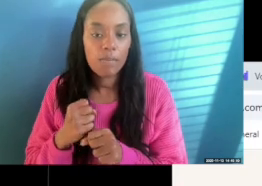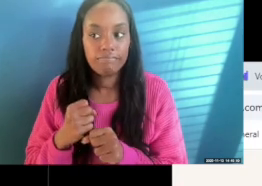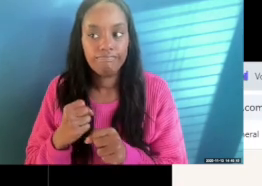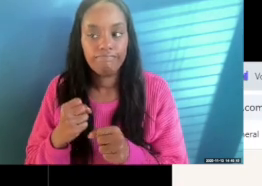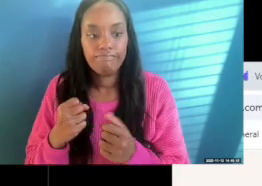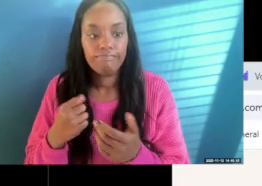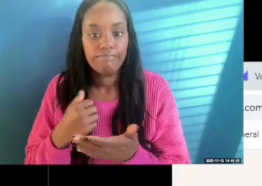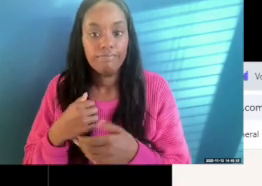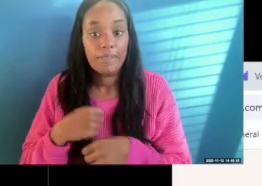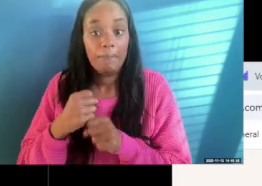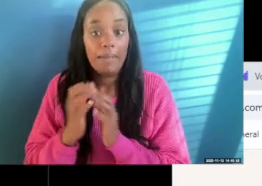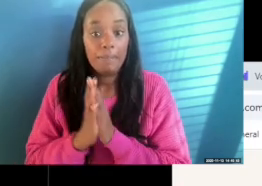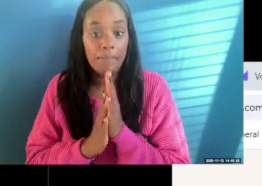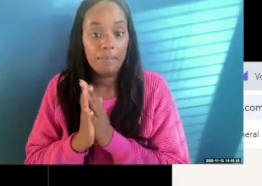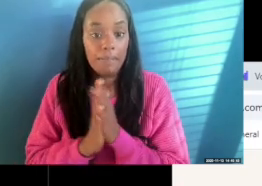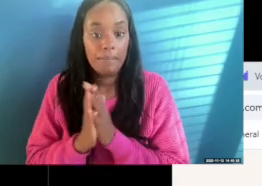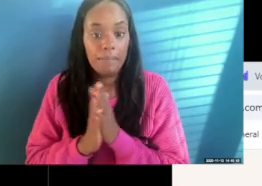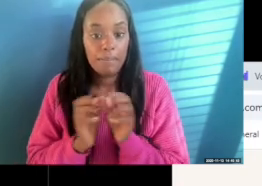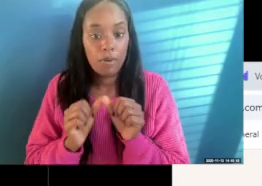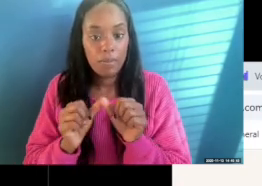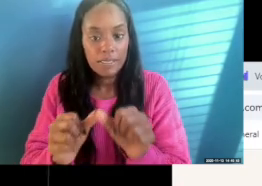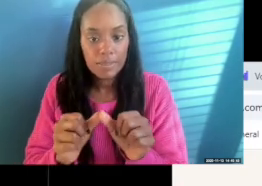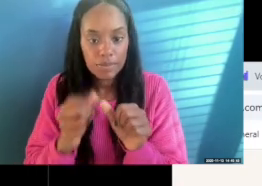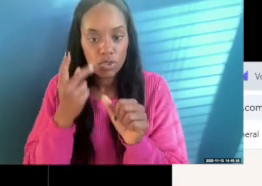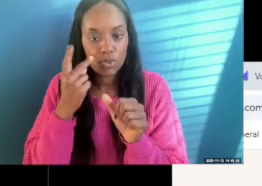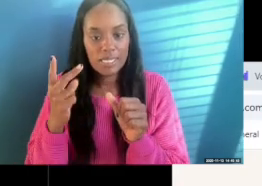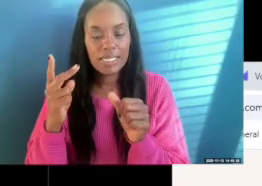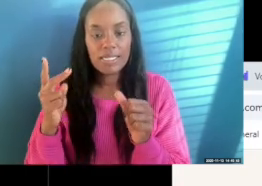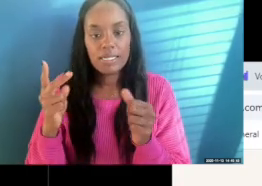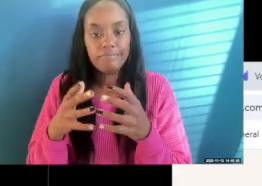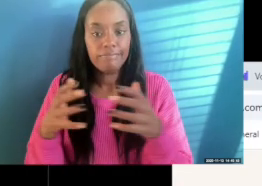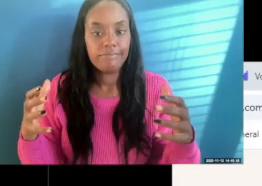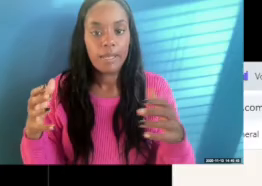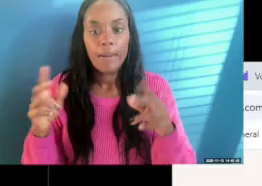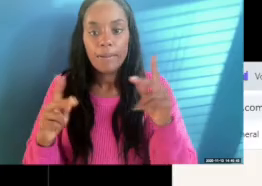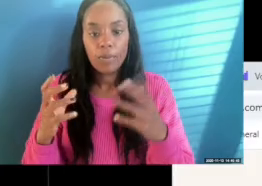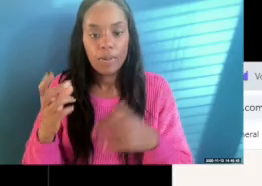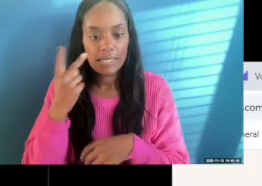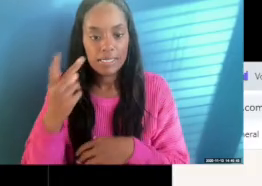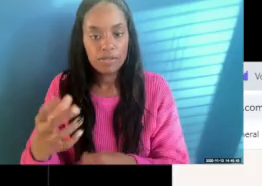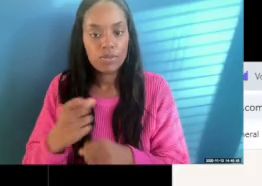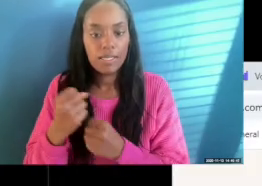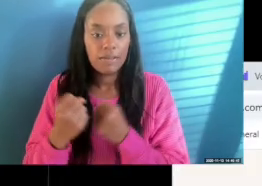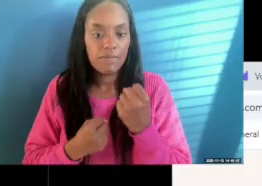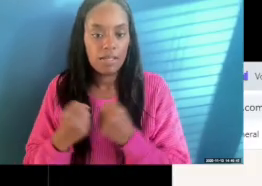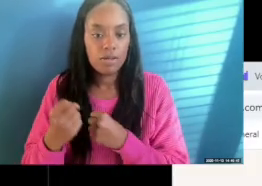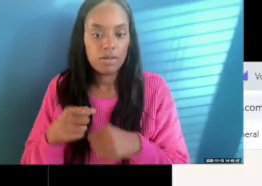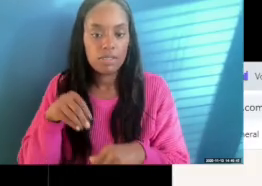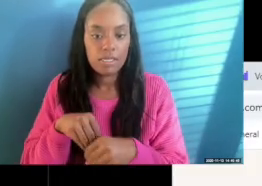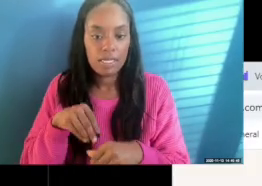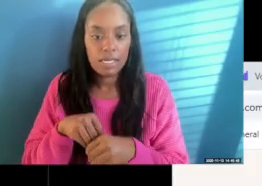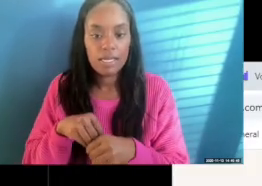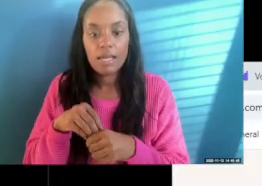split evenly between classes 4 through 6 and classes 7 through 8. So I think for the incentives to have